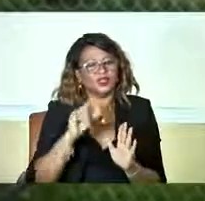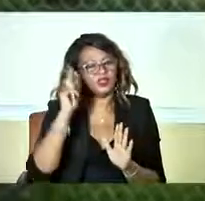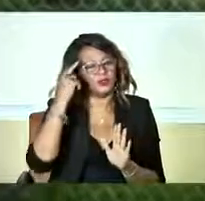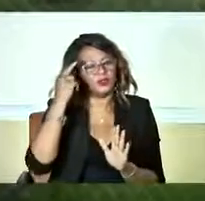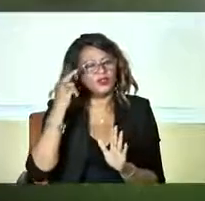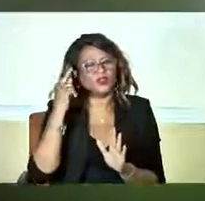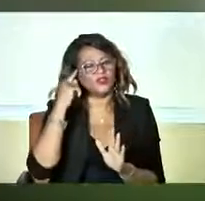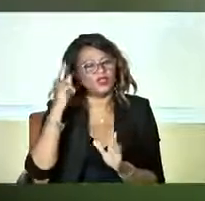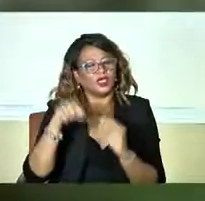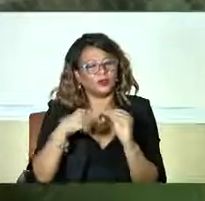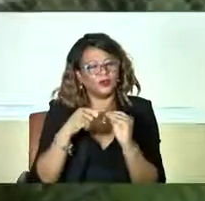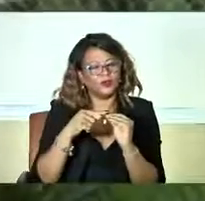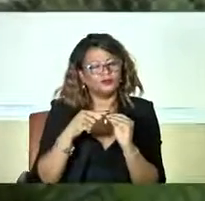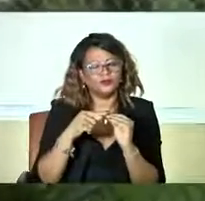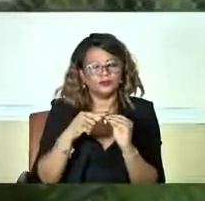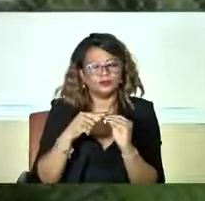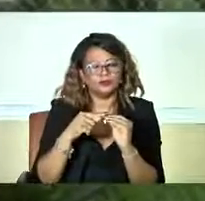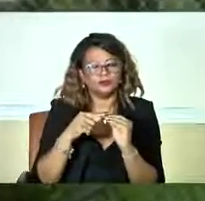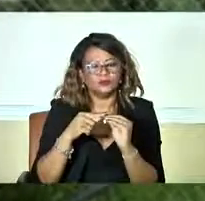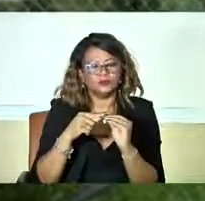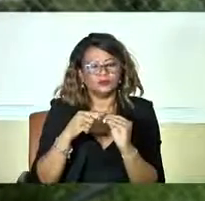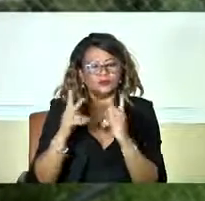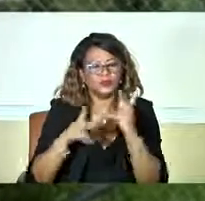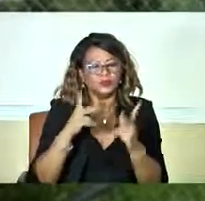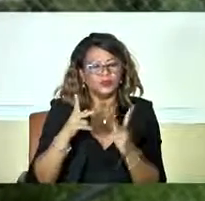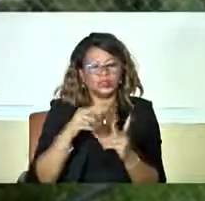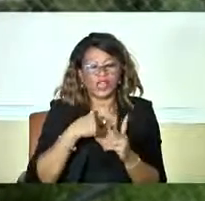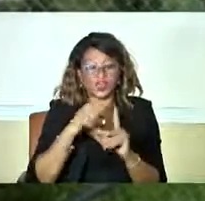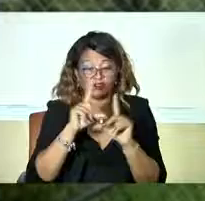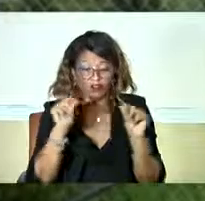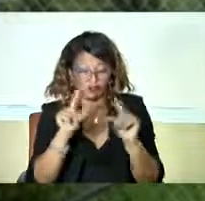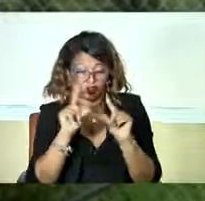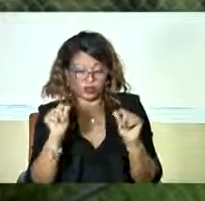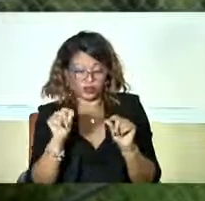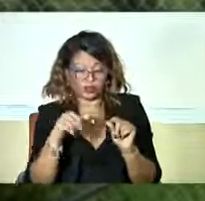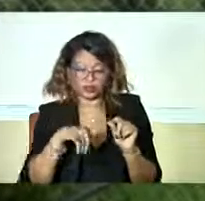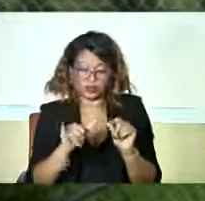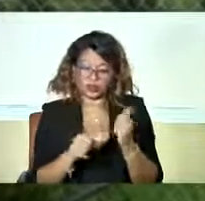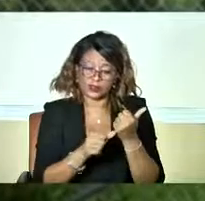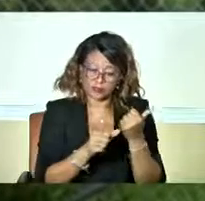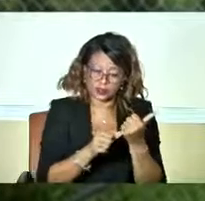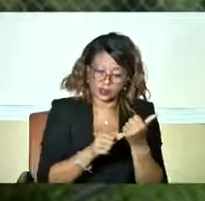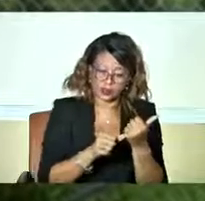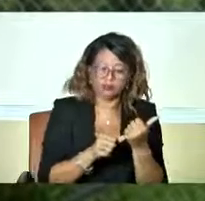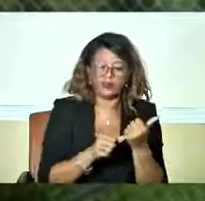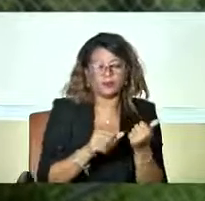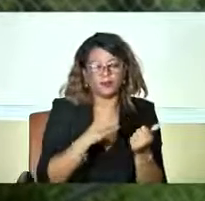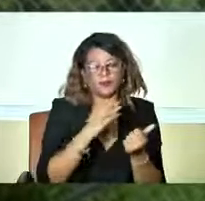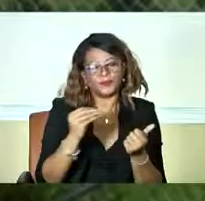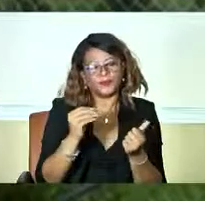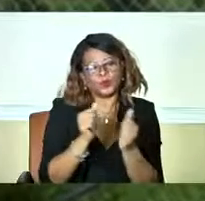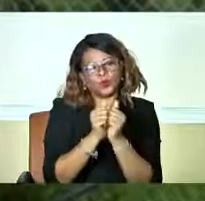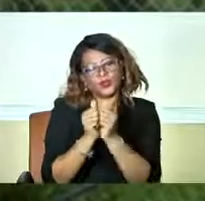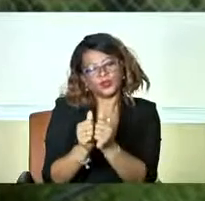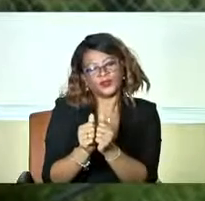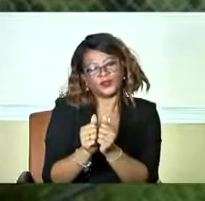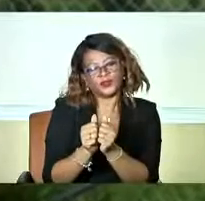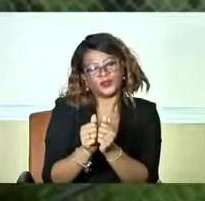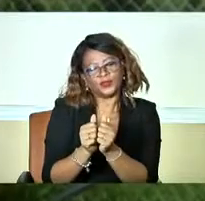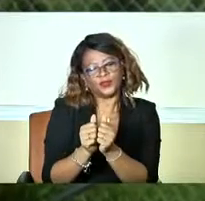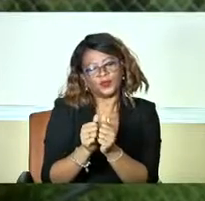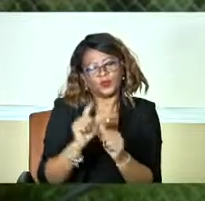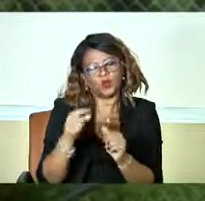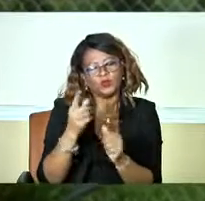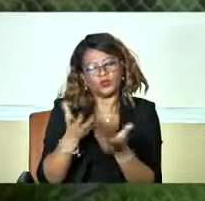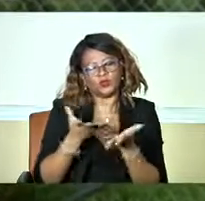about. Normally, when folks don't have a voucher, we still assist them, but we always